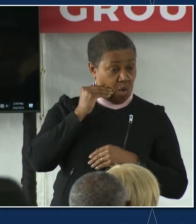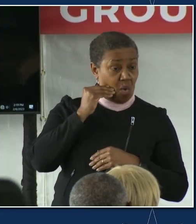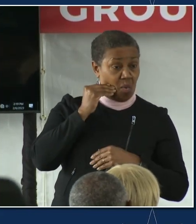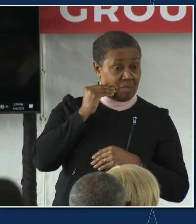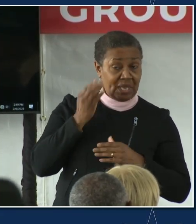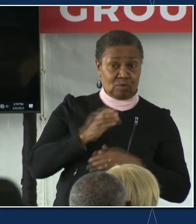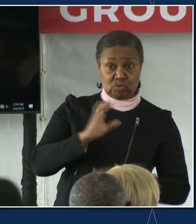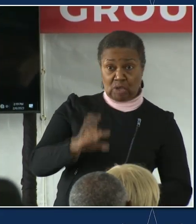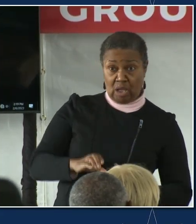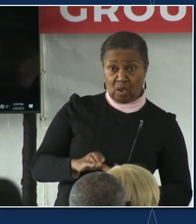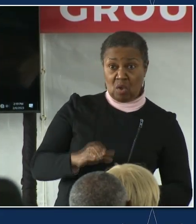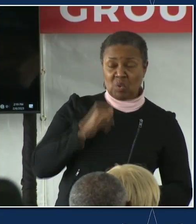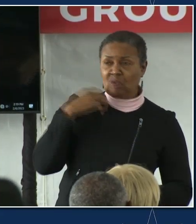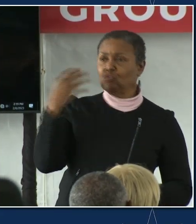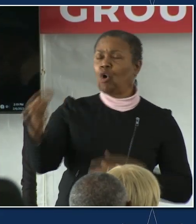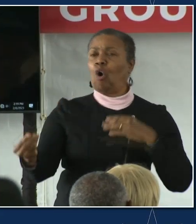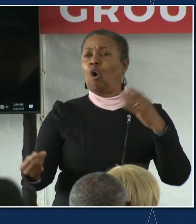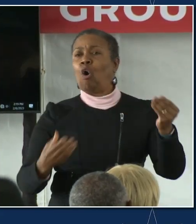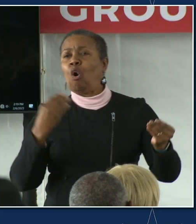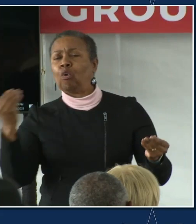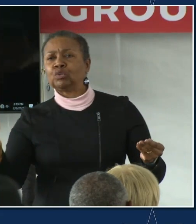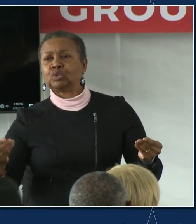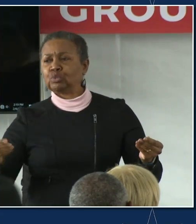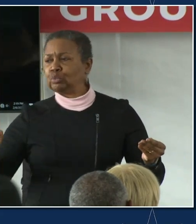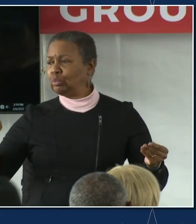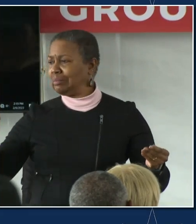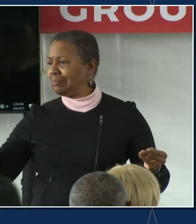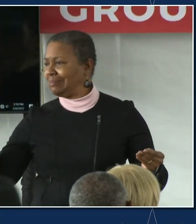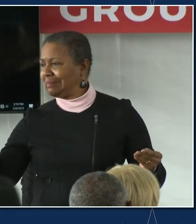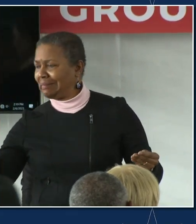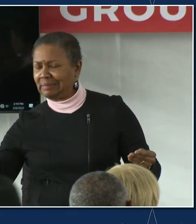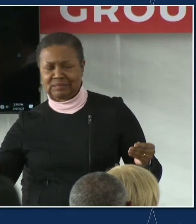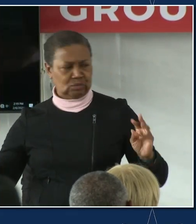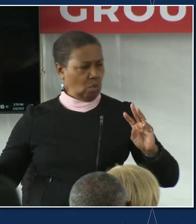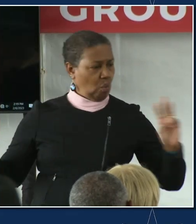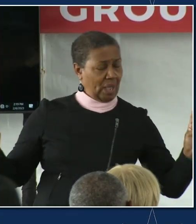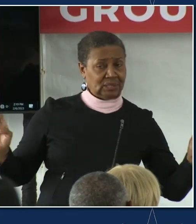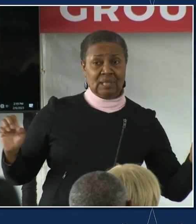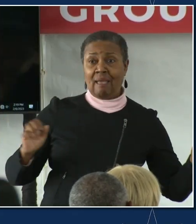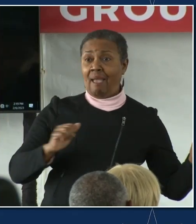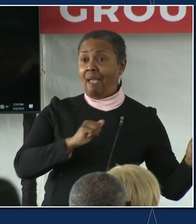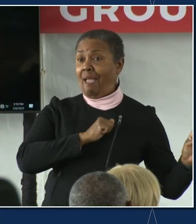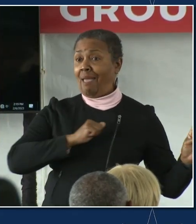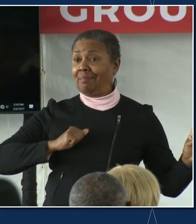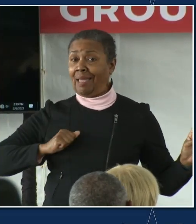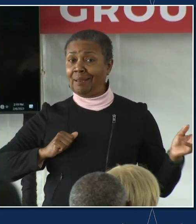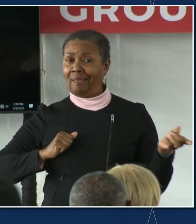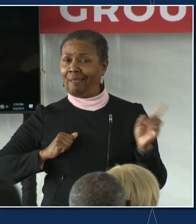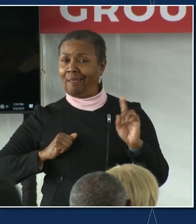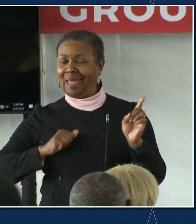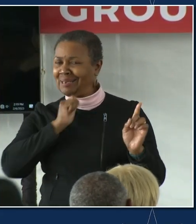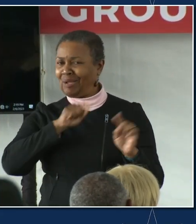in Chicago, they're not gonna have to go to either coast or, sorry Atlanta, you're not getting our people.